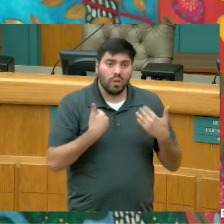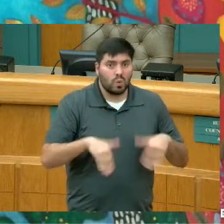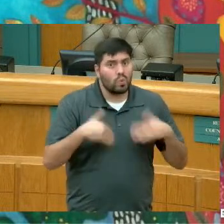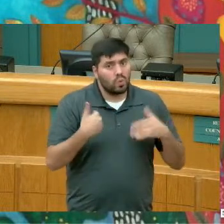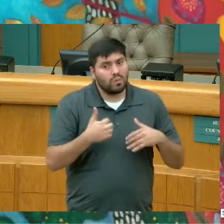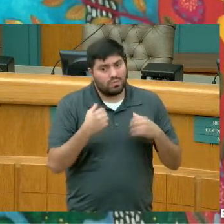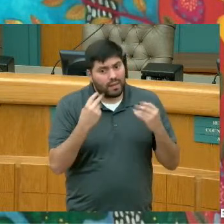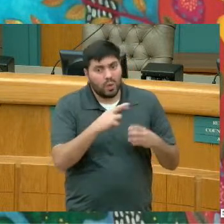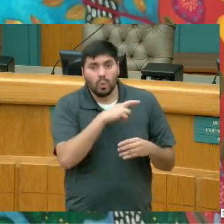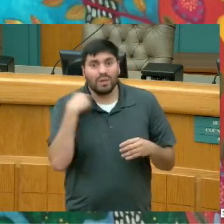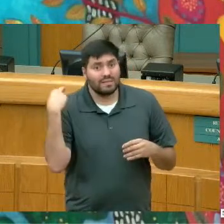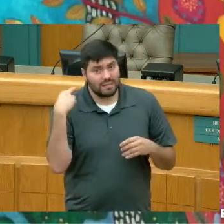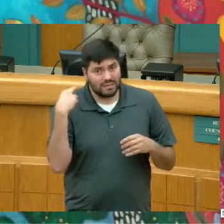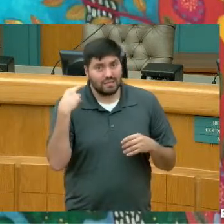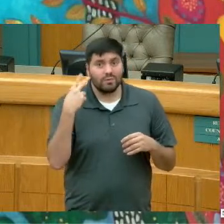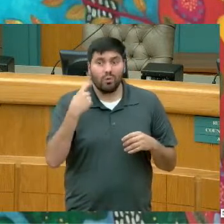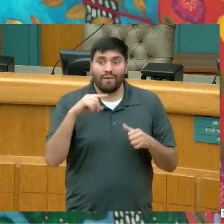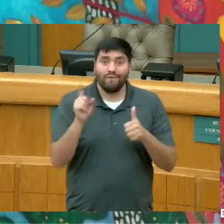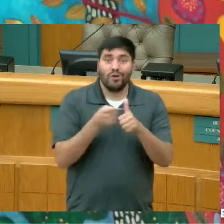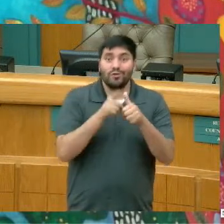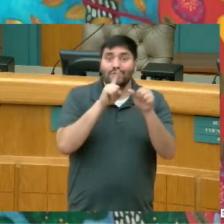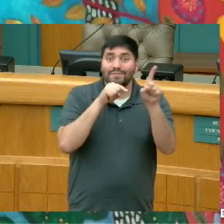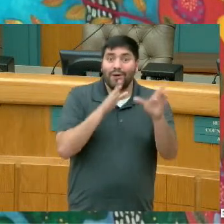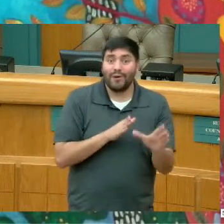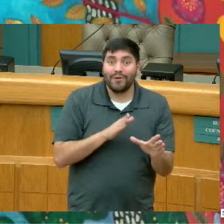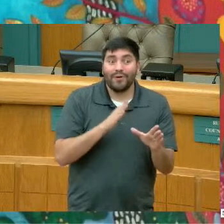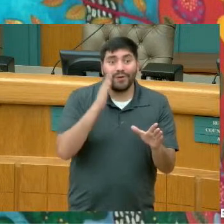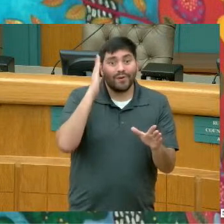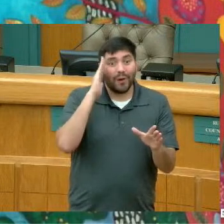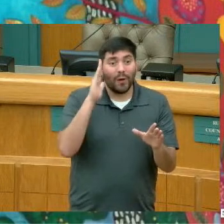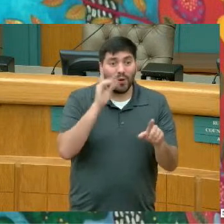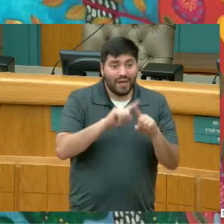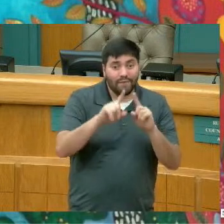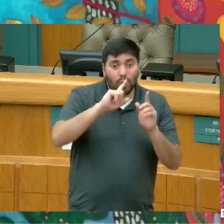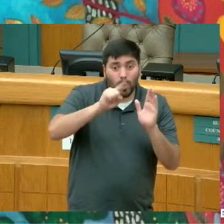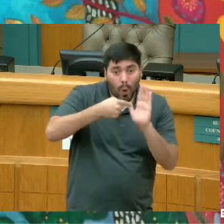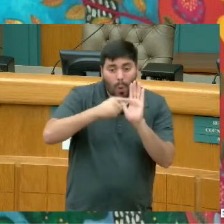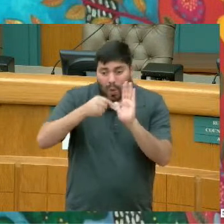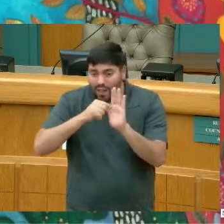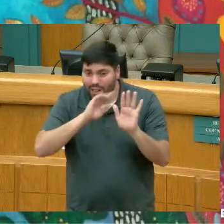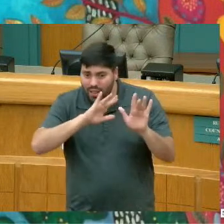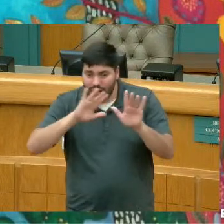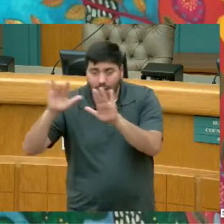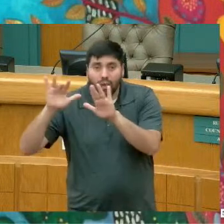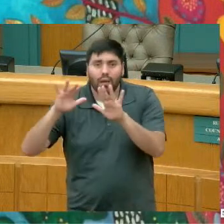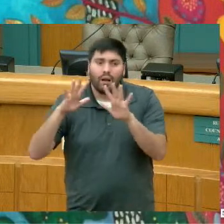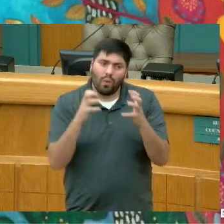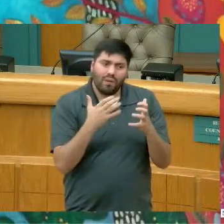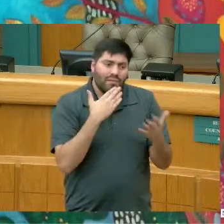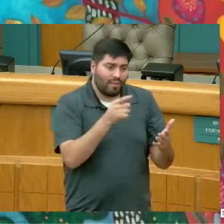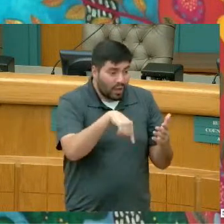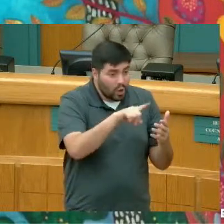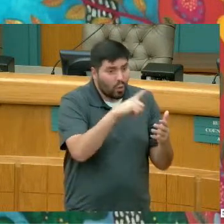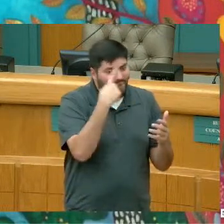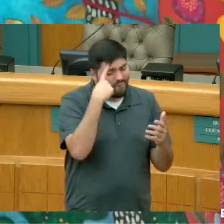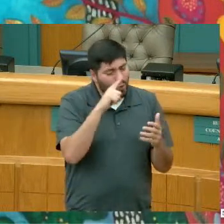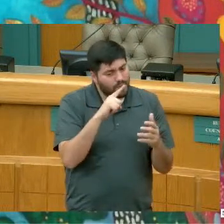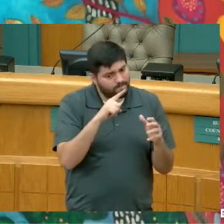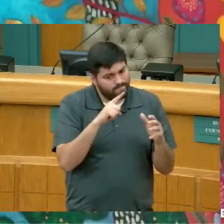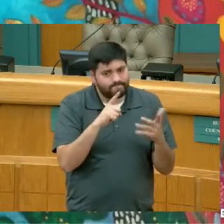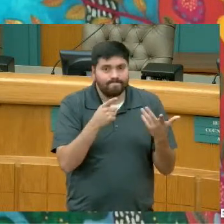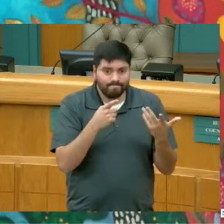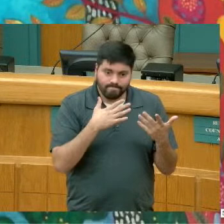we become first responders, when we wear those different hats. And I want to say thank you for putting yourself in harm's